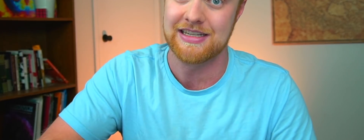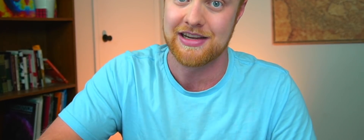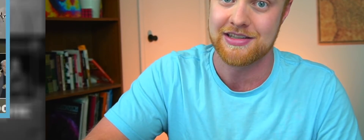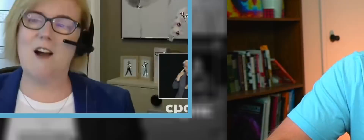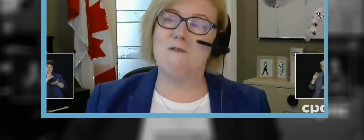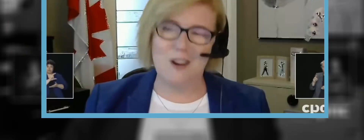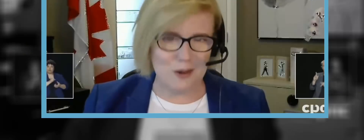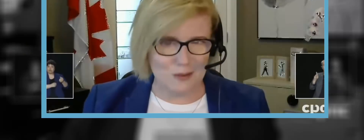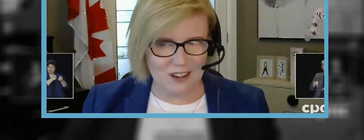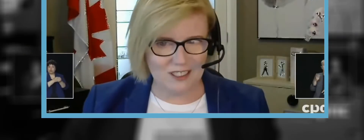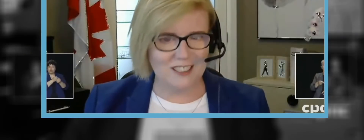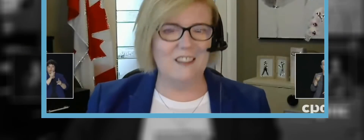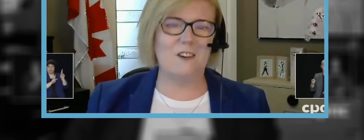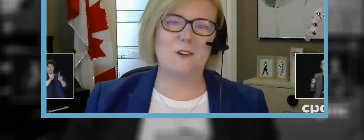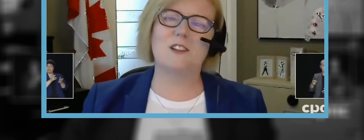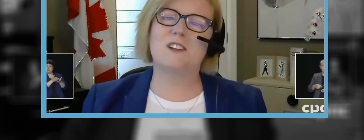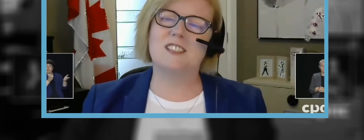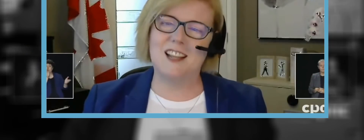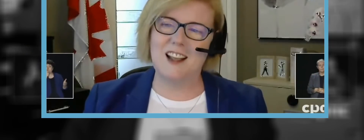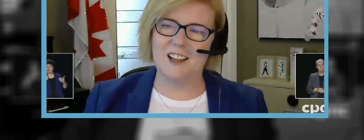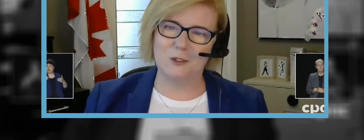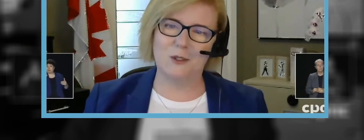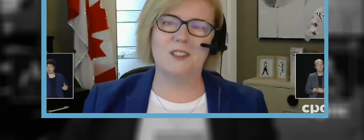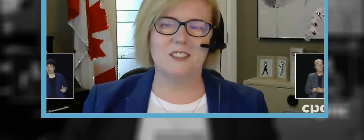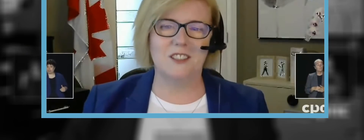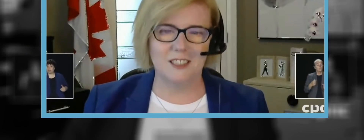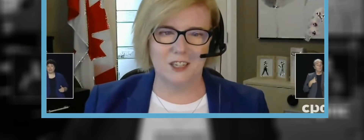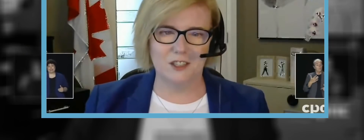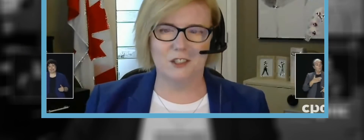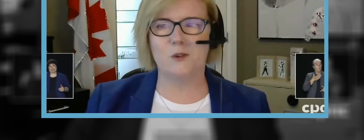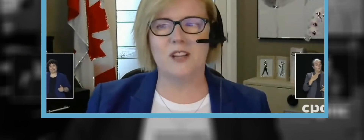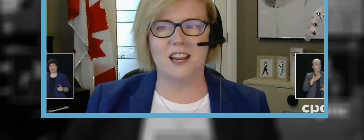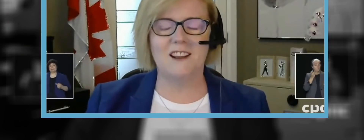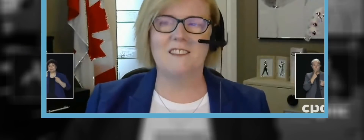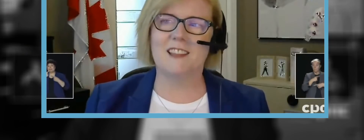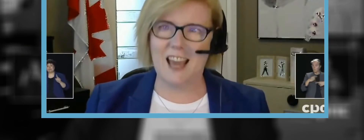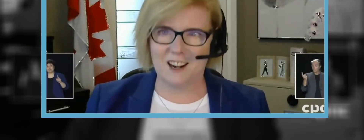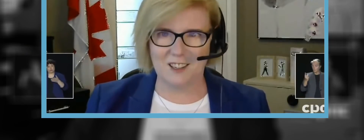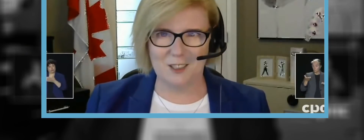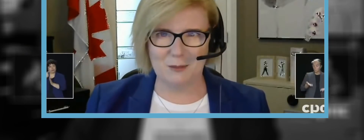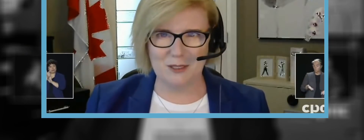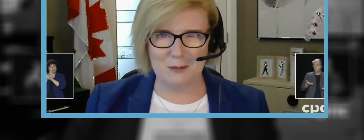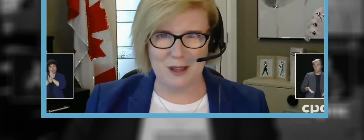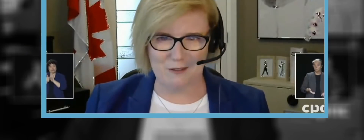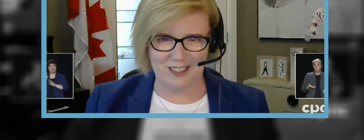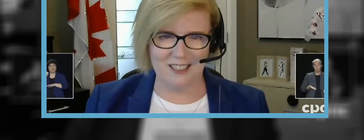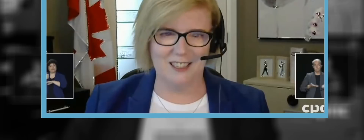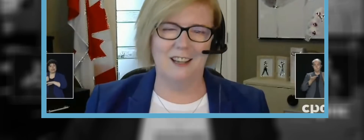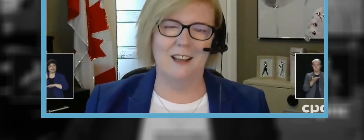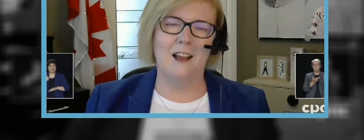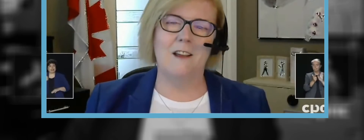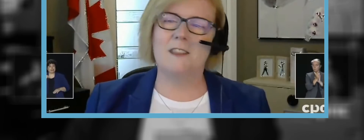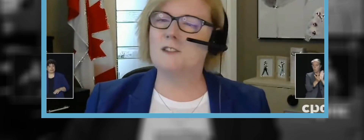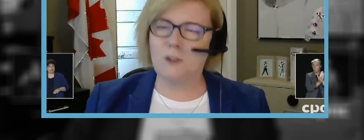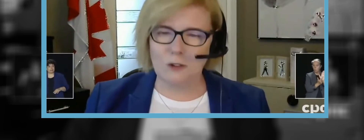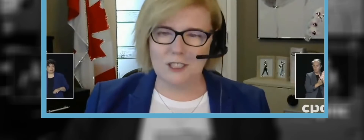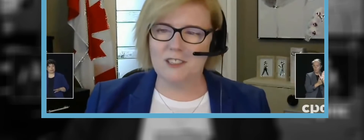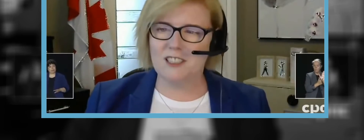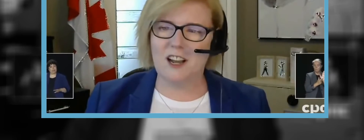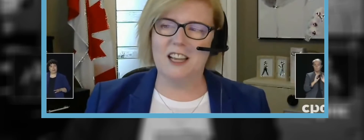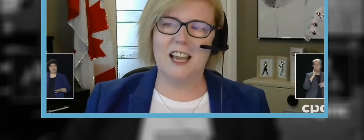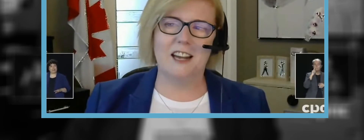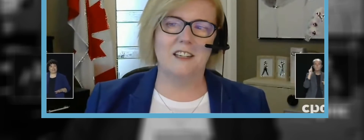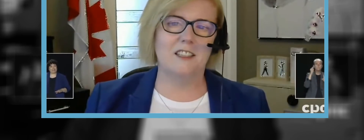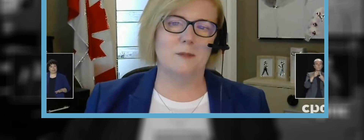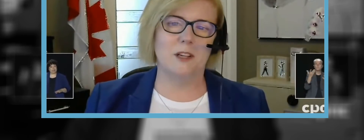fine details. I'm very proud to say that earlier today I introduced legislation to create the Canada Disability Benefit. This first